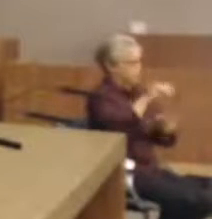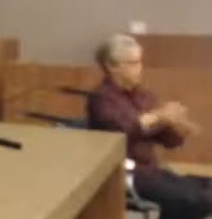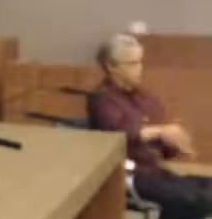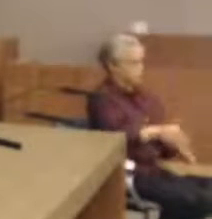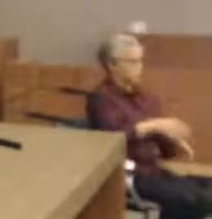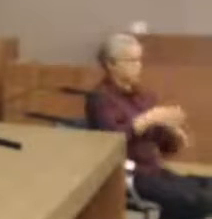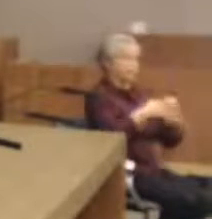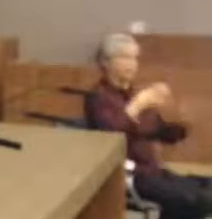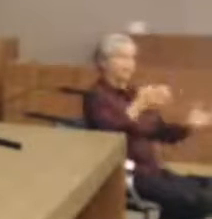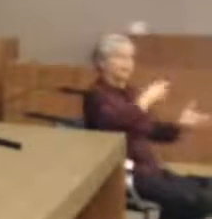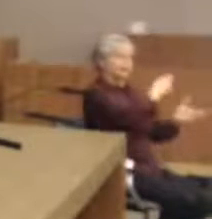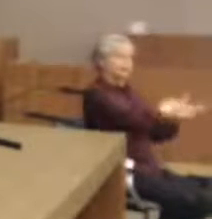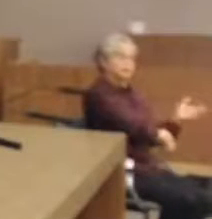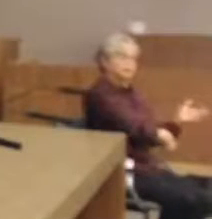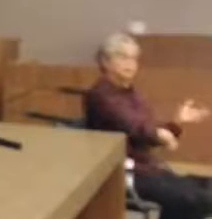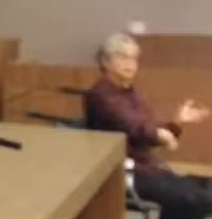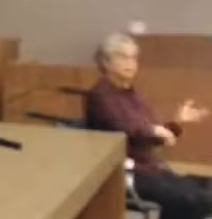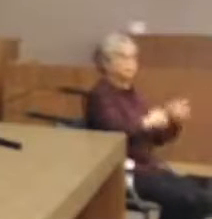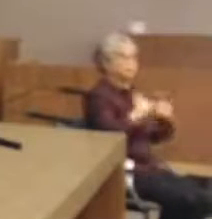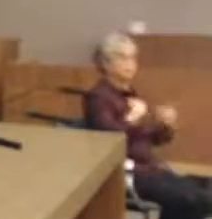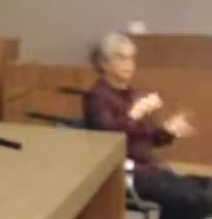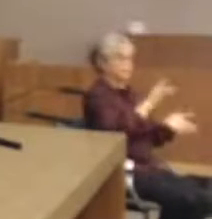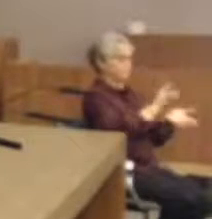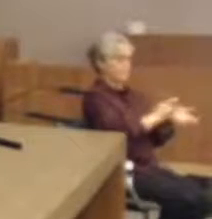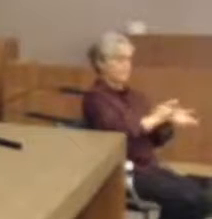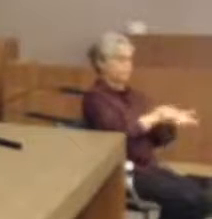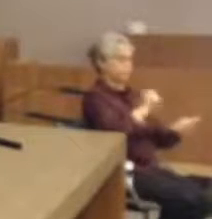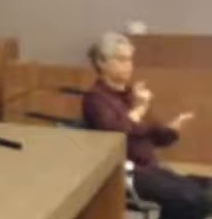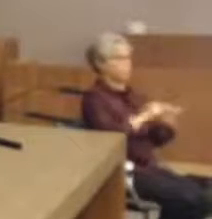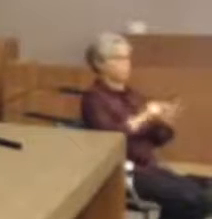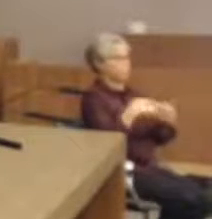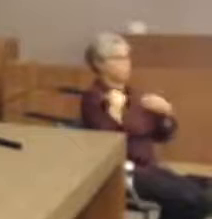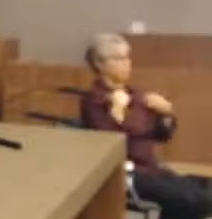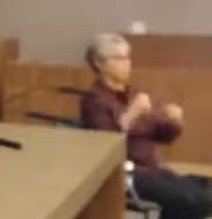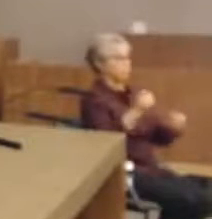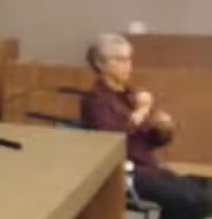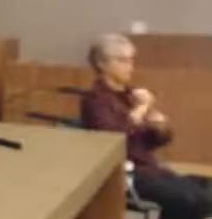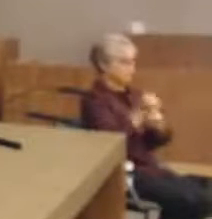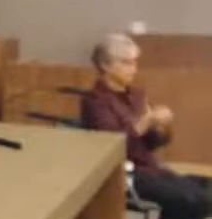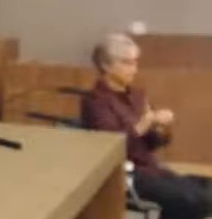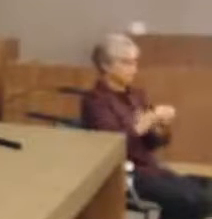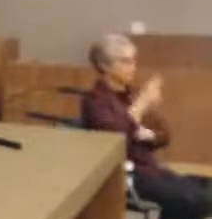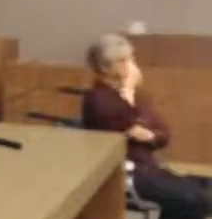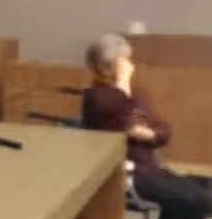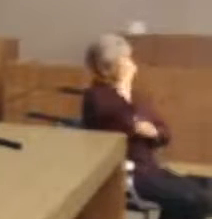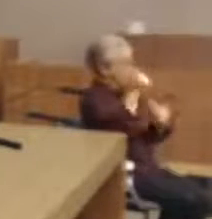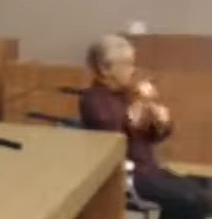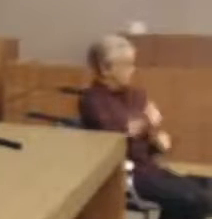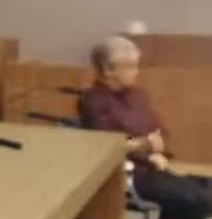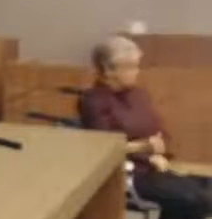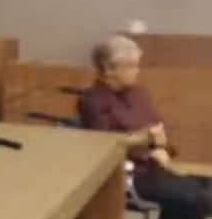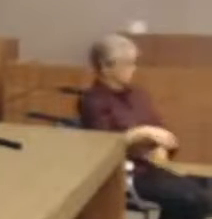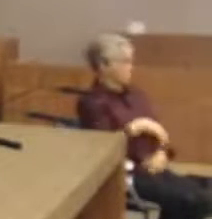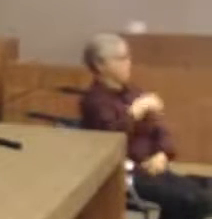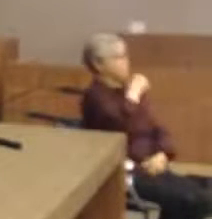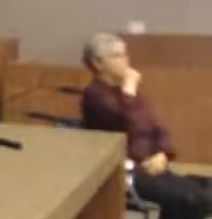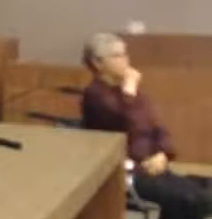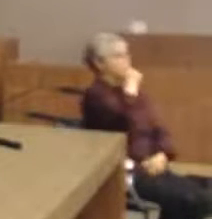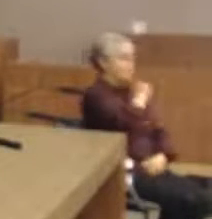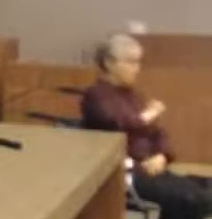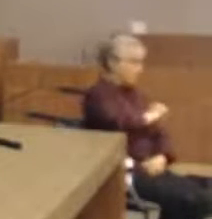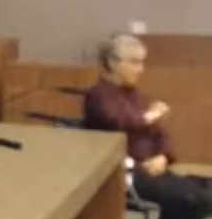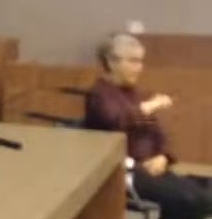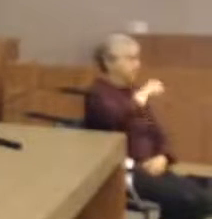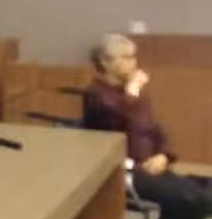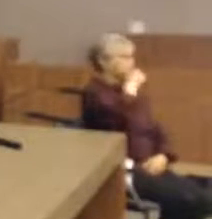that medication, health conditions, things like dementia, age, memory and aging memory. We have a lot